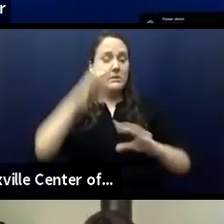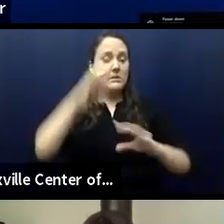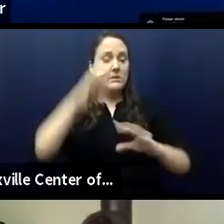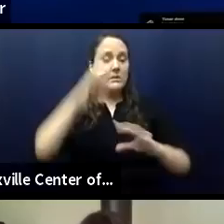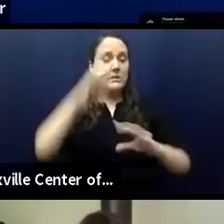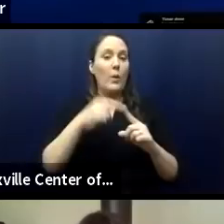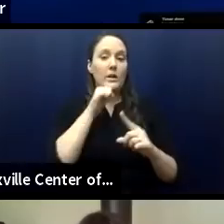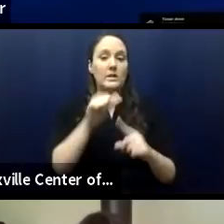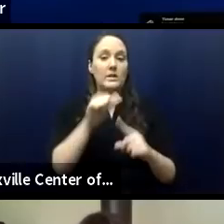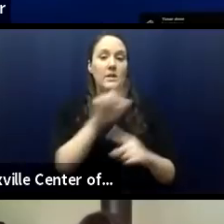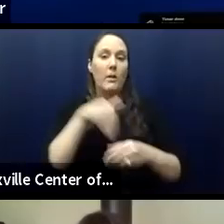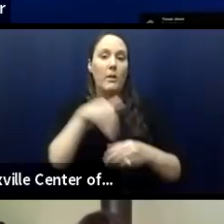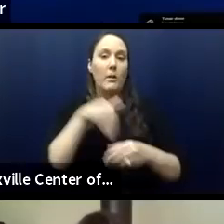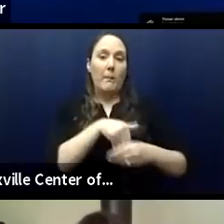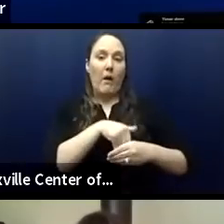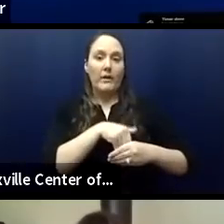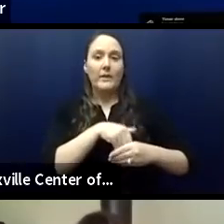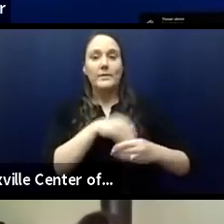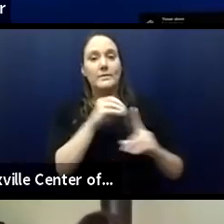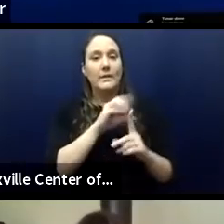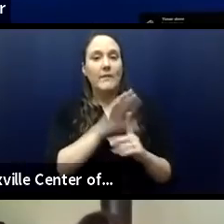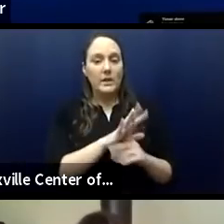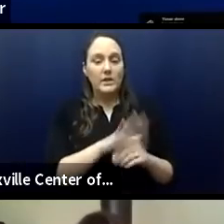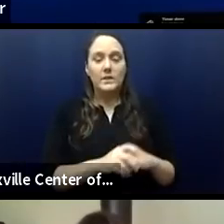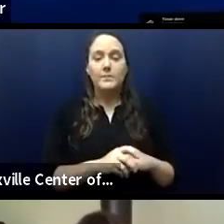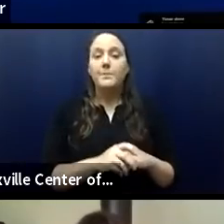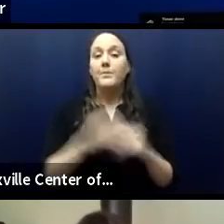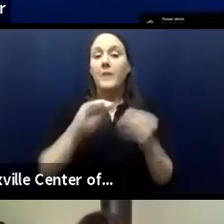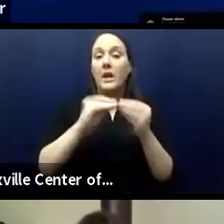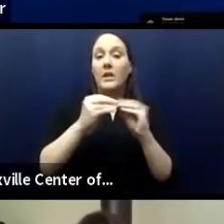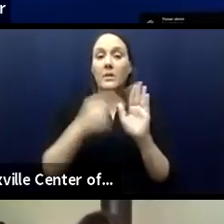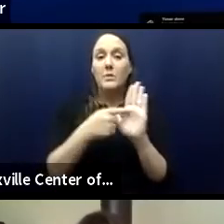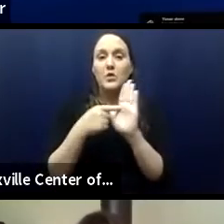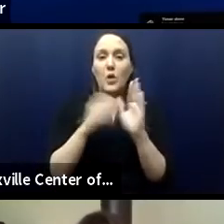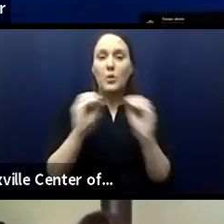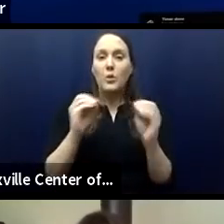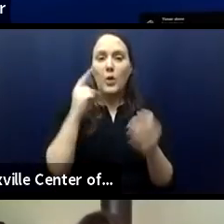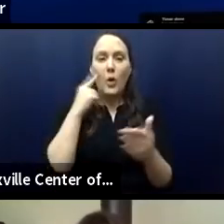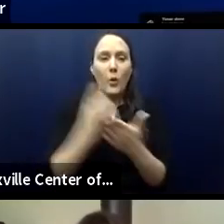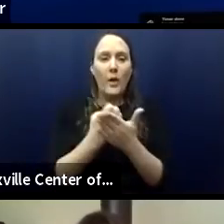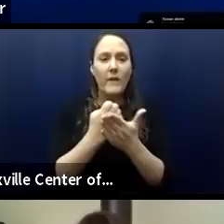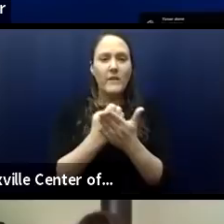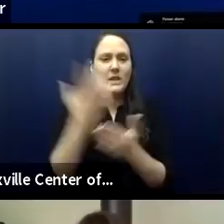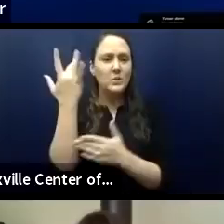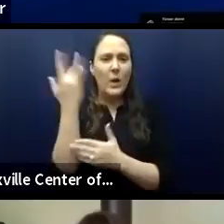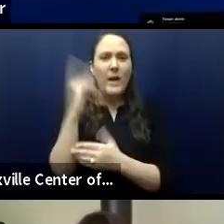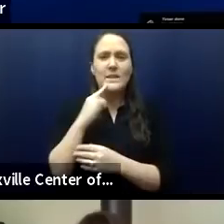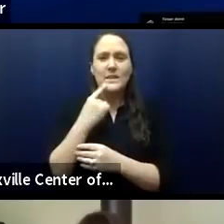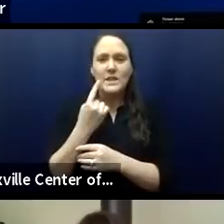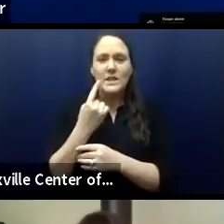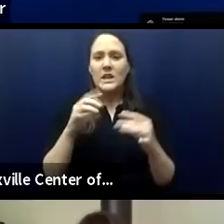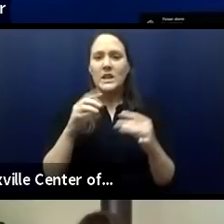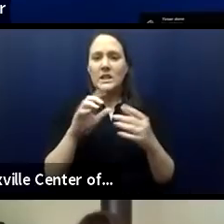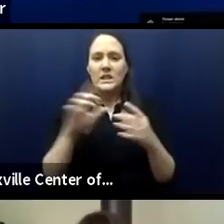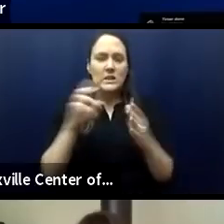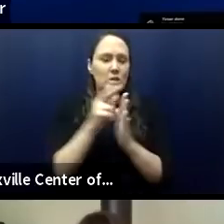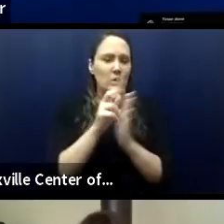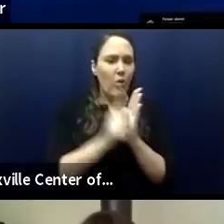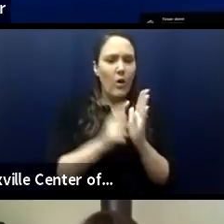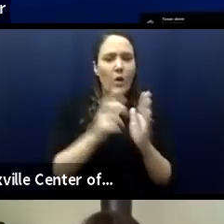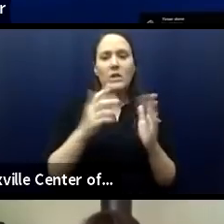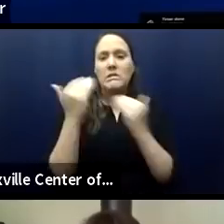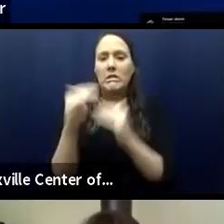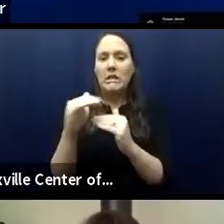that is getting hit. The numbers show no real evidence as to why you're taking such drastic measures, limiting the free will of the citizens of Knox